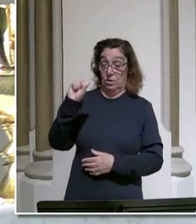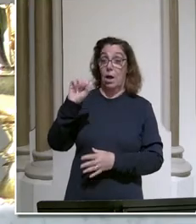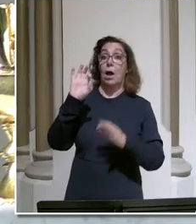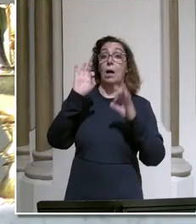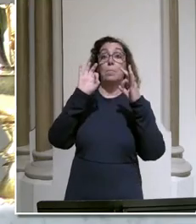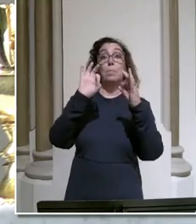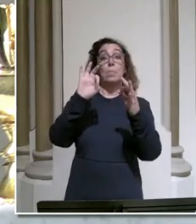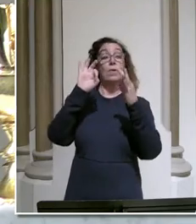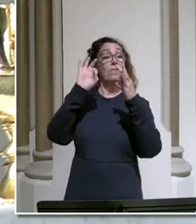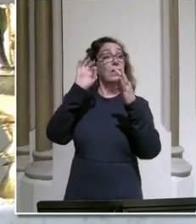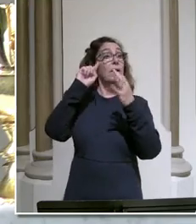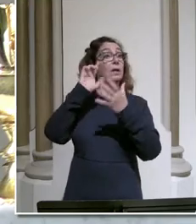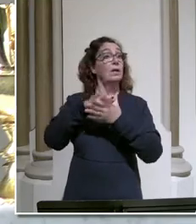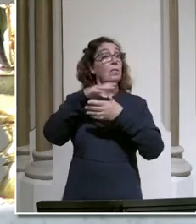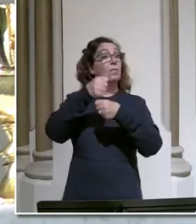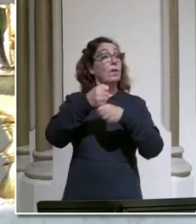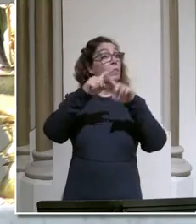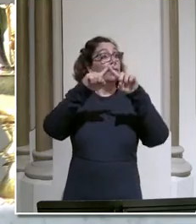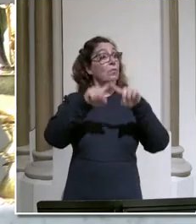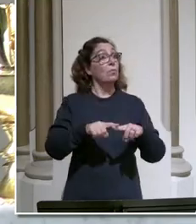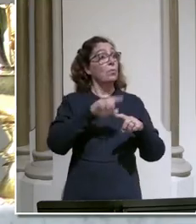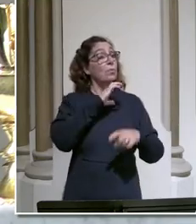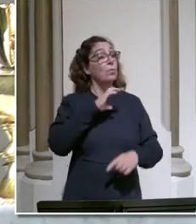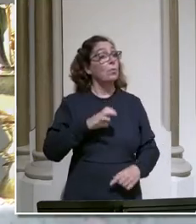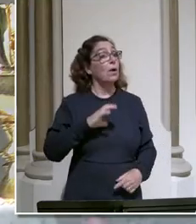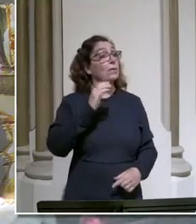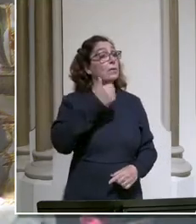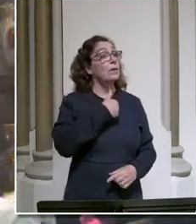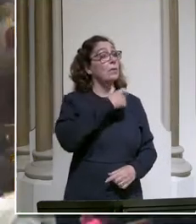faith, through Christ our Lord.